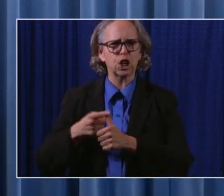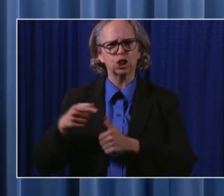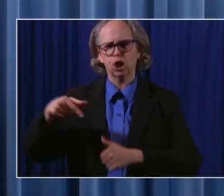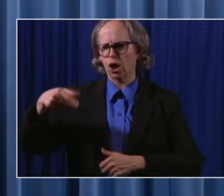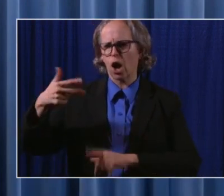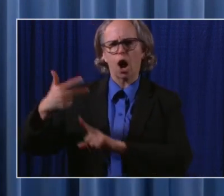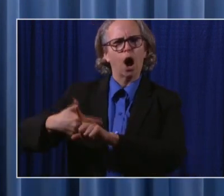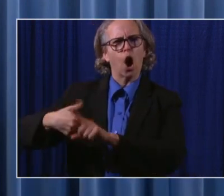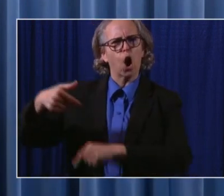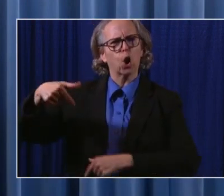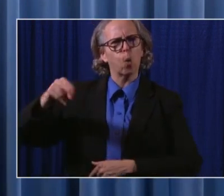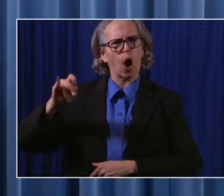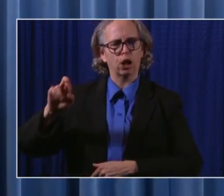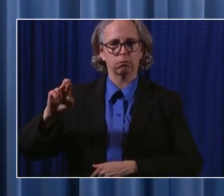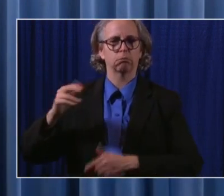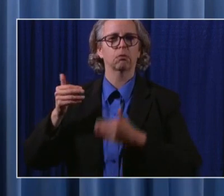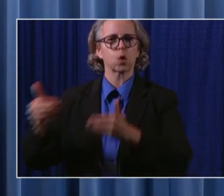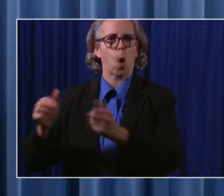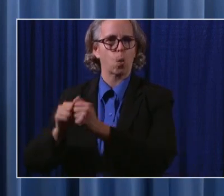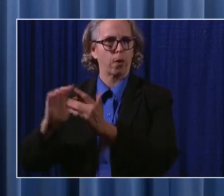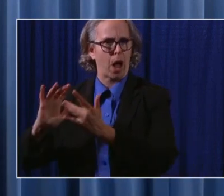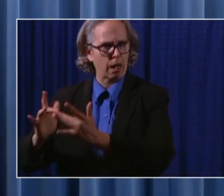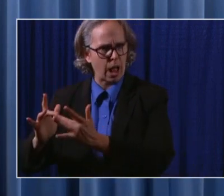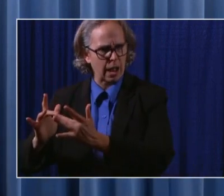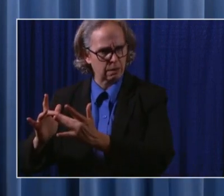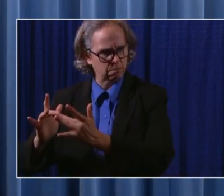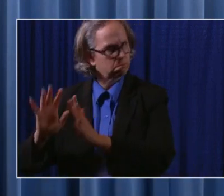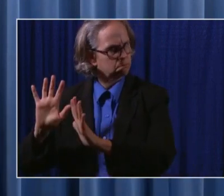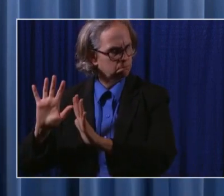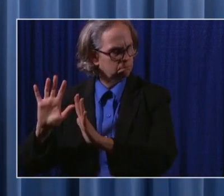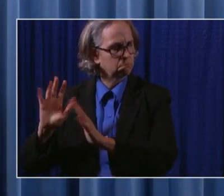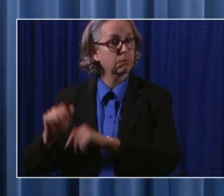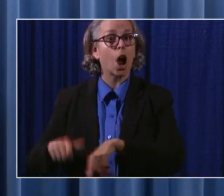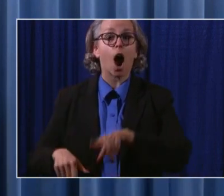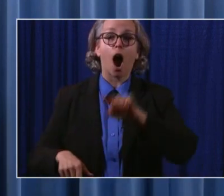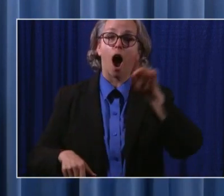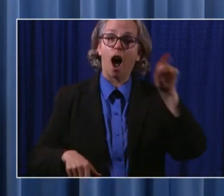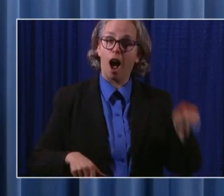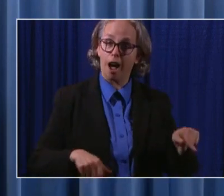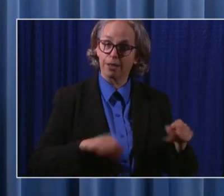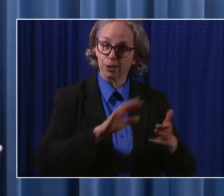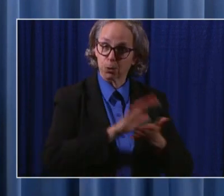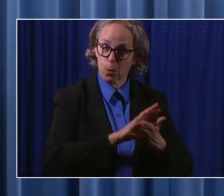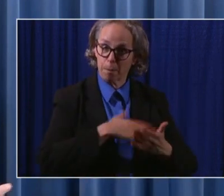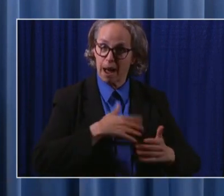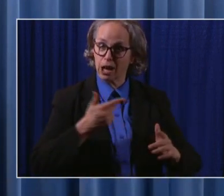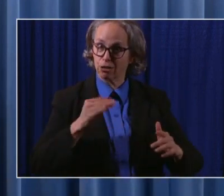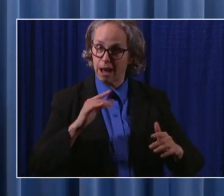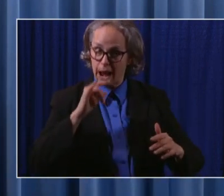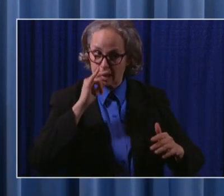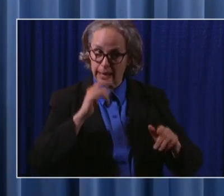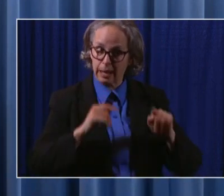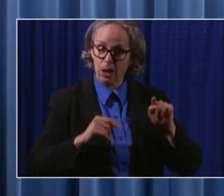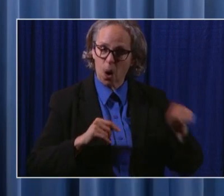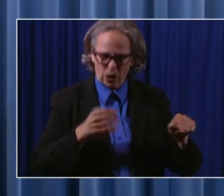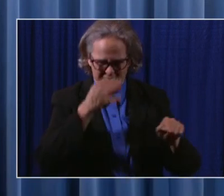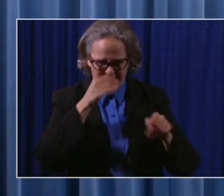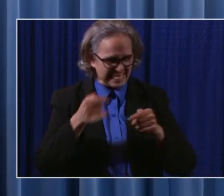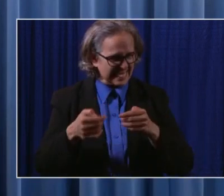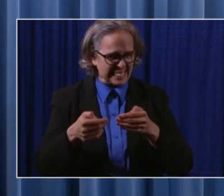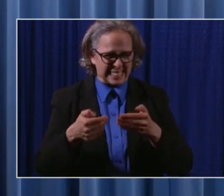remote. The other school made the decision, basically, that you can be remote if you want to,